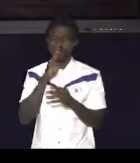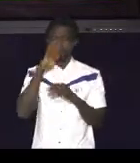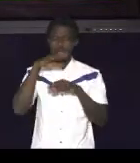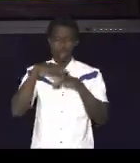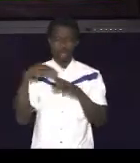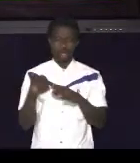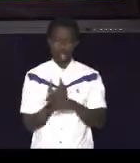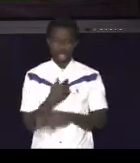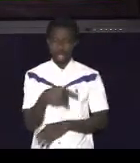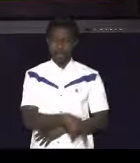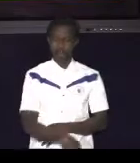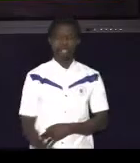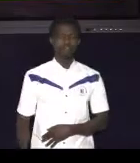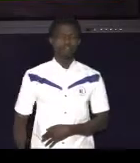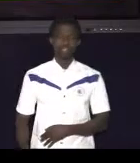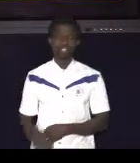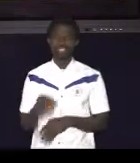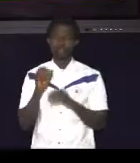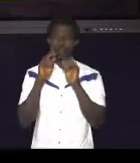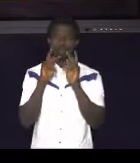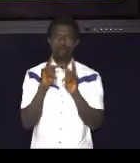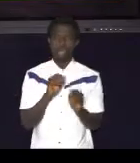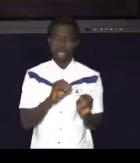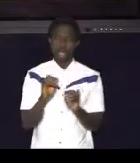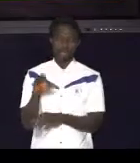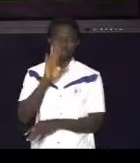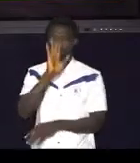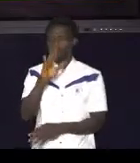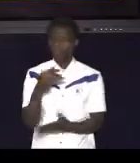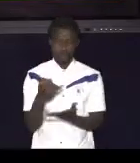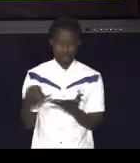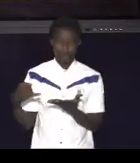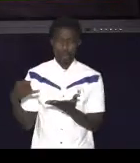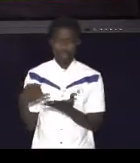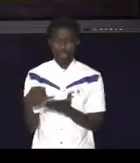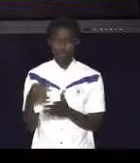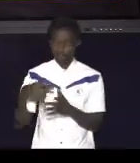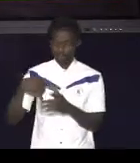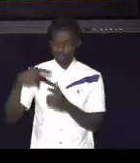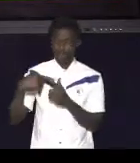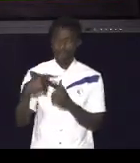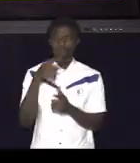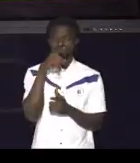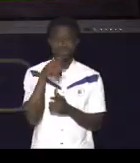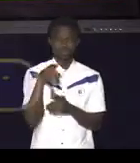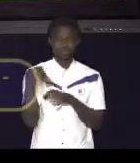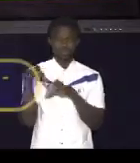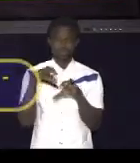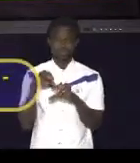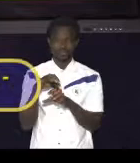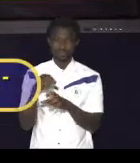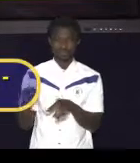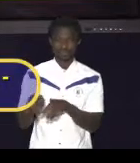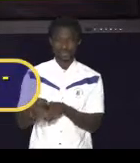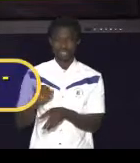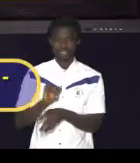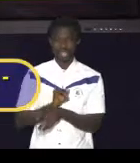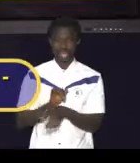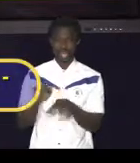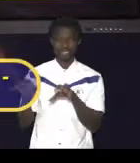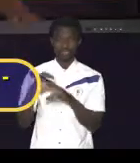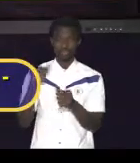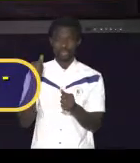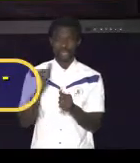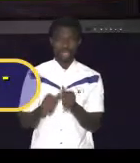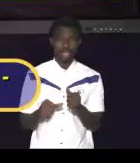feet. Okay, drop your pen. Then you do as I do.